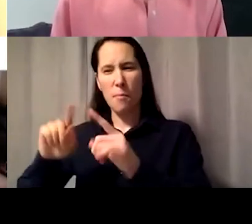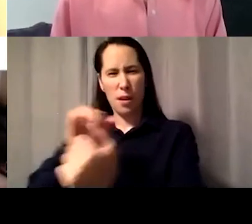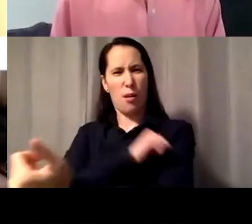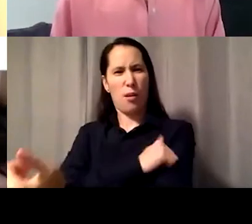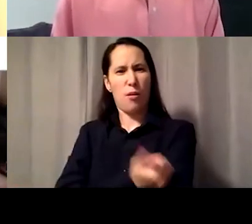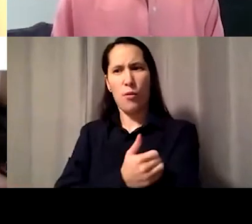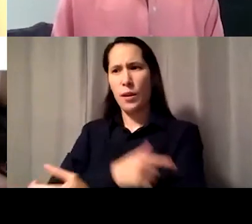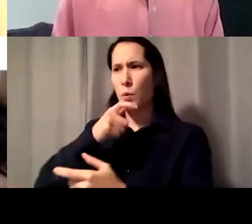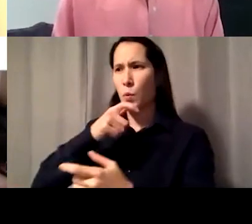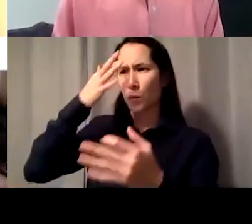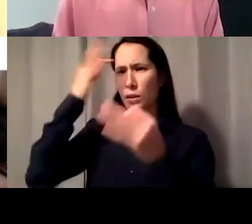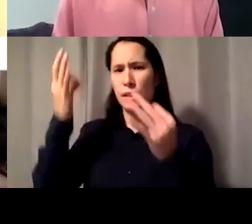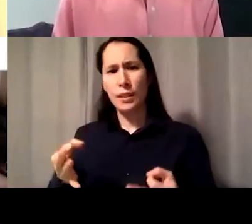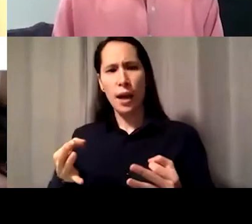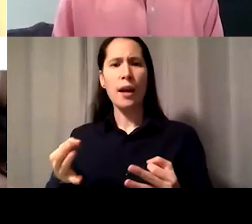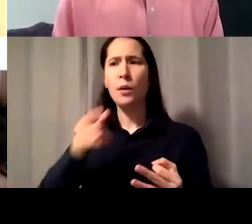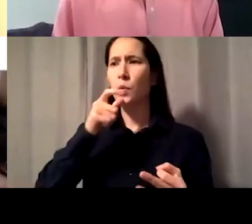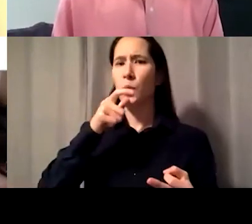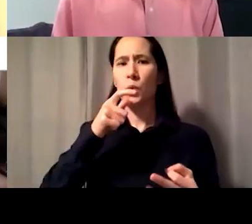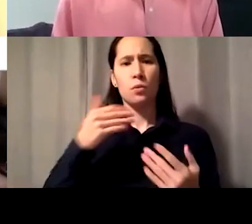to be able to do something with it?